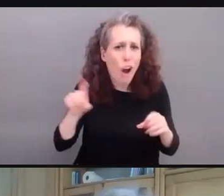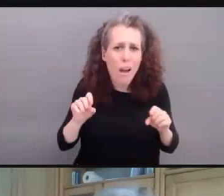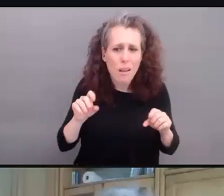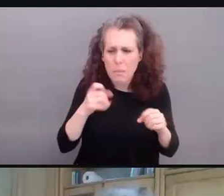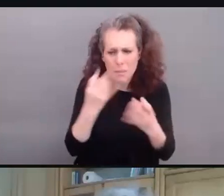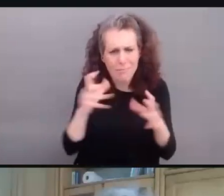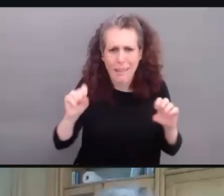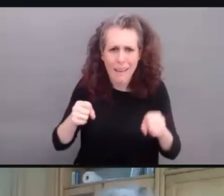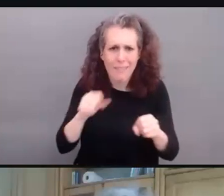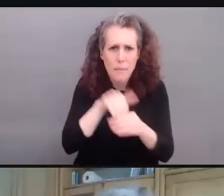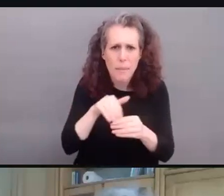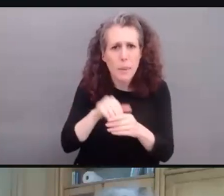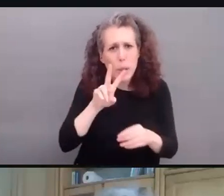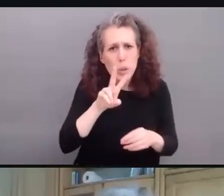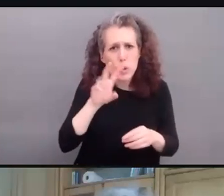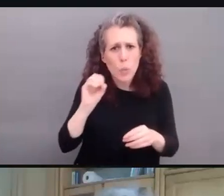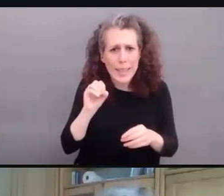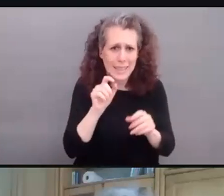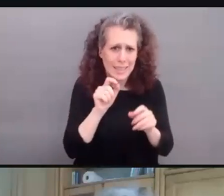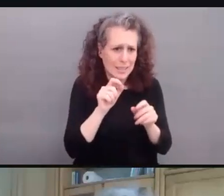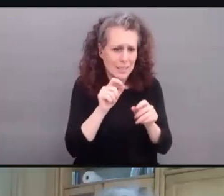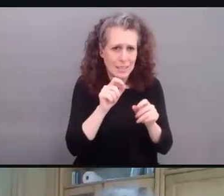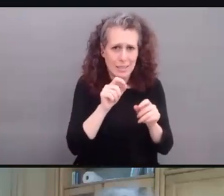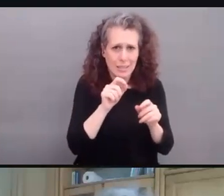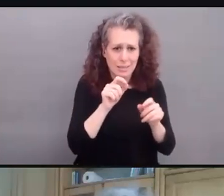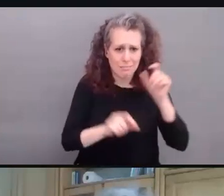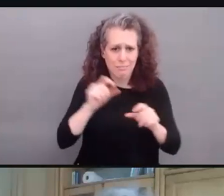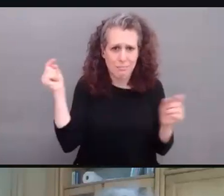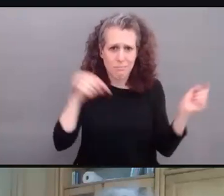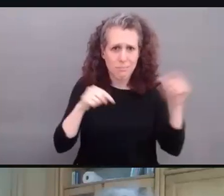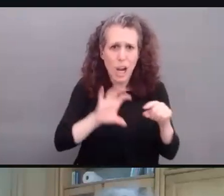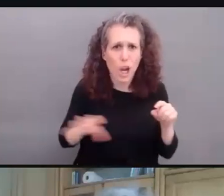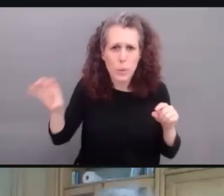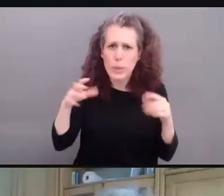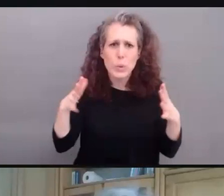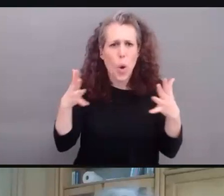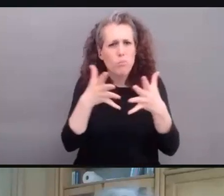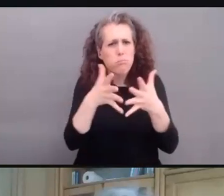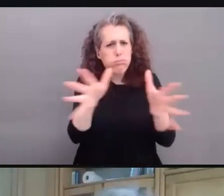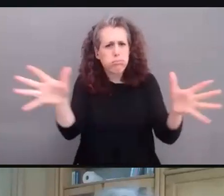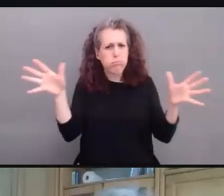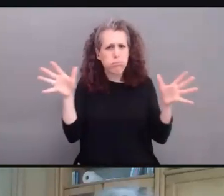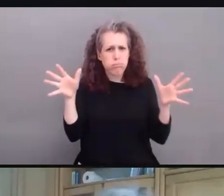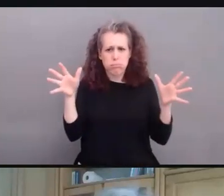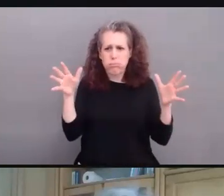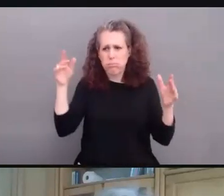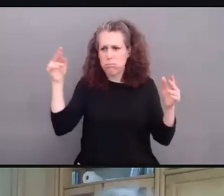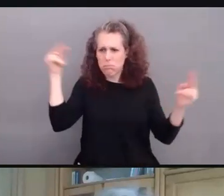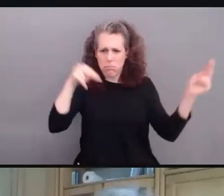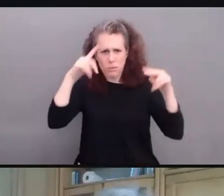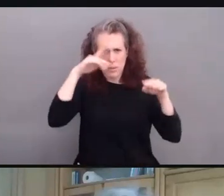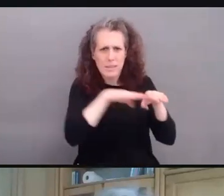about from 20 participating countries. So we have a broad consensus platform to